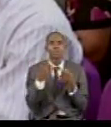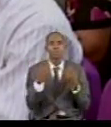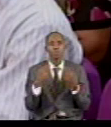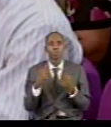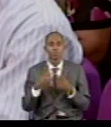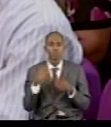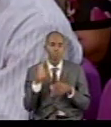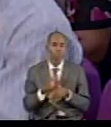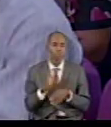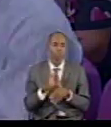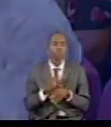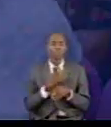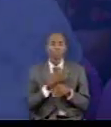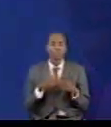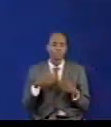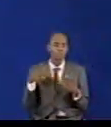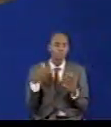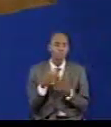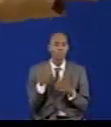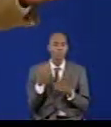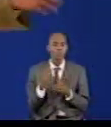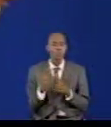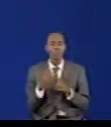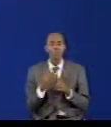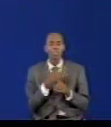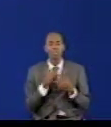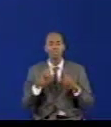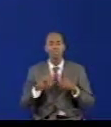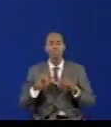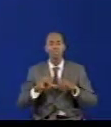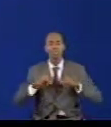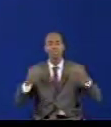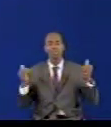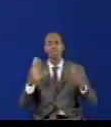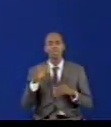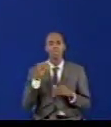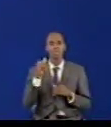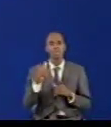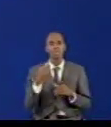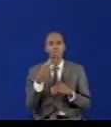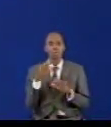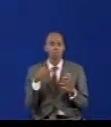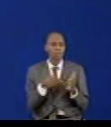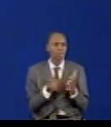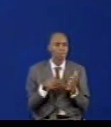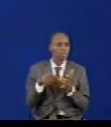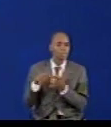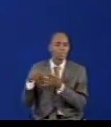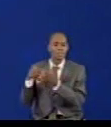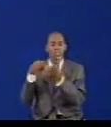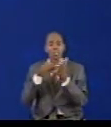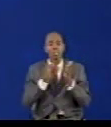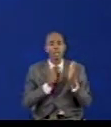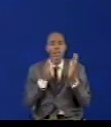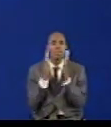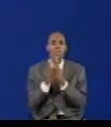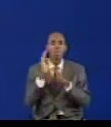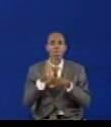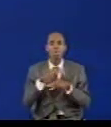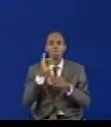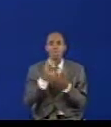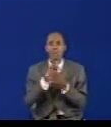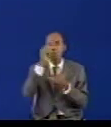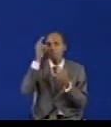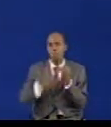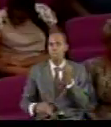study and deny yourself of this, this and that, I pray on the final day it will